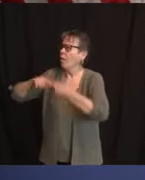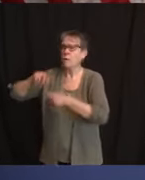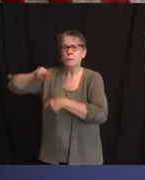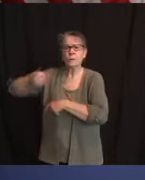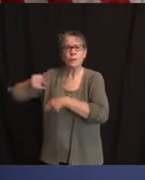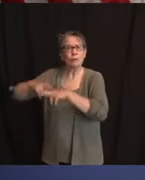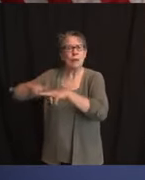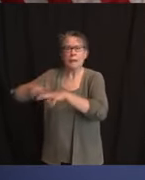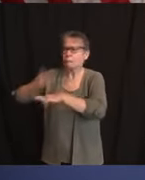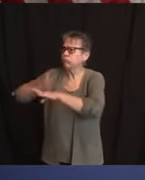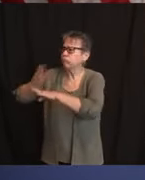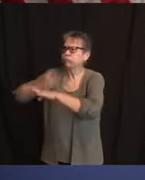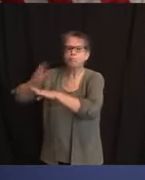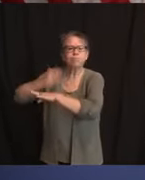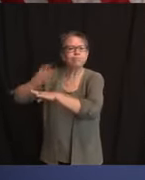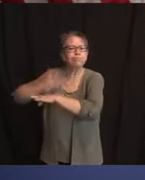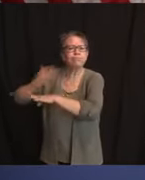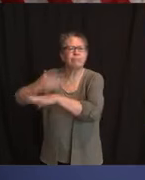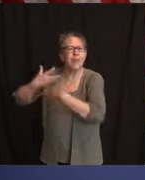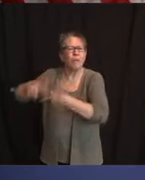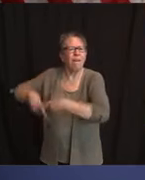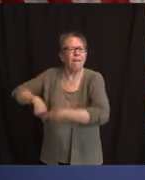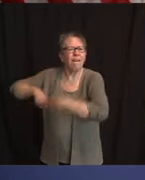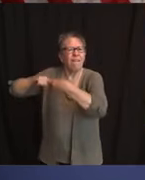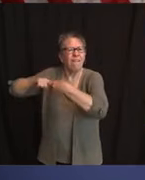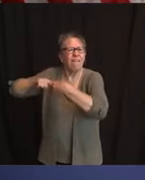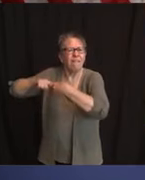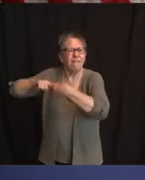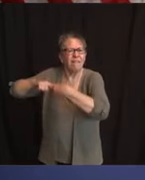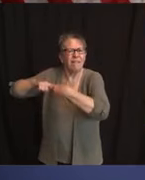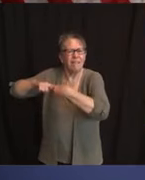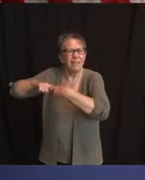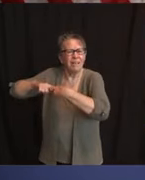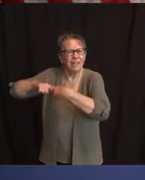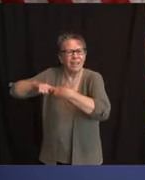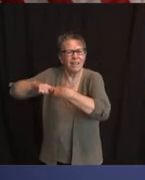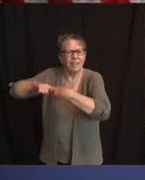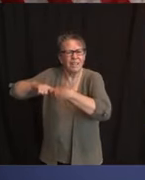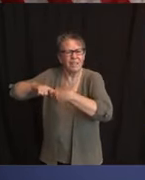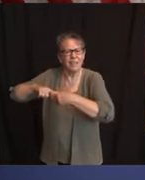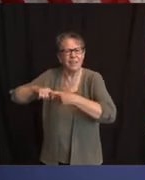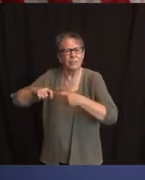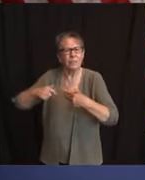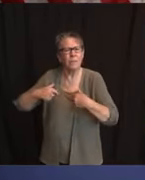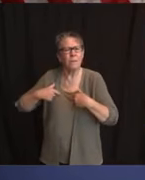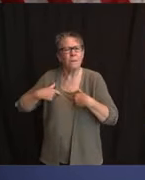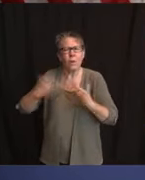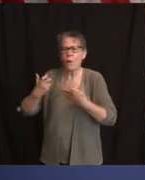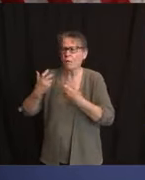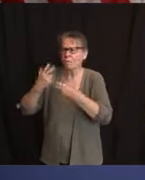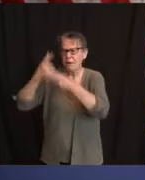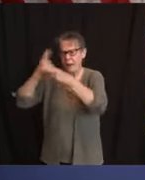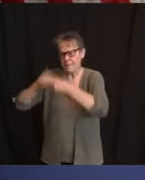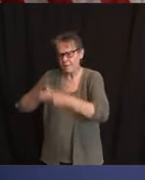later. You good, sir? Okay. You're good. We're coming at you here. Hold on, Ian.